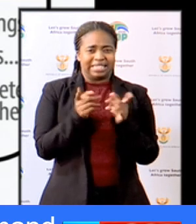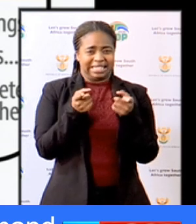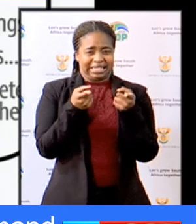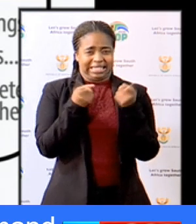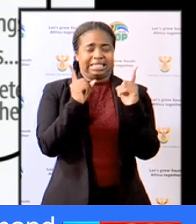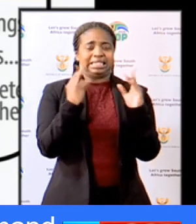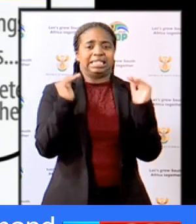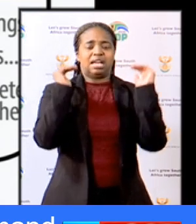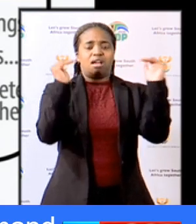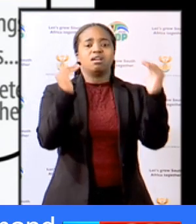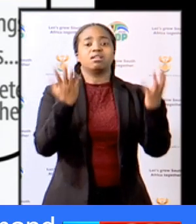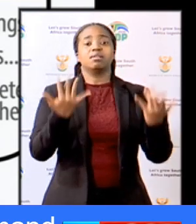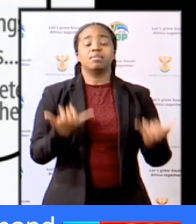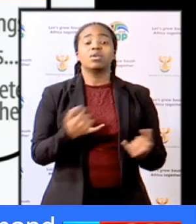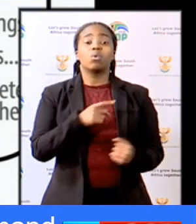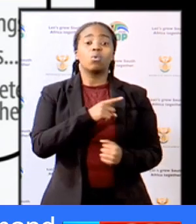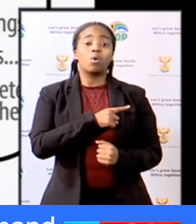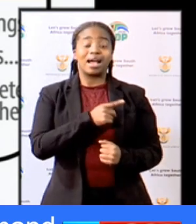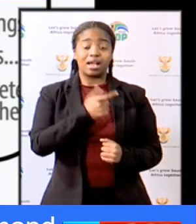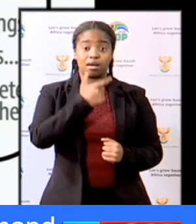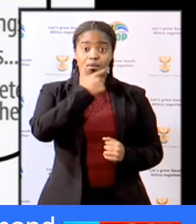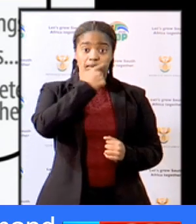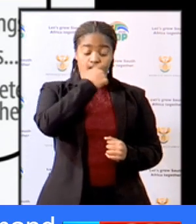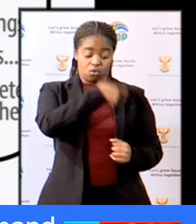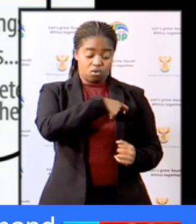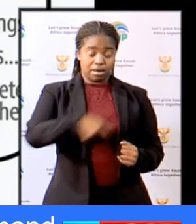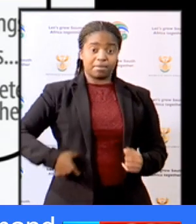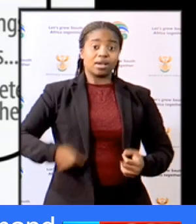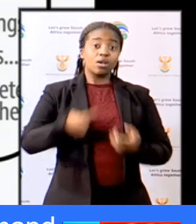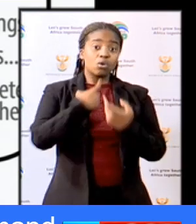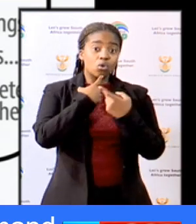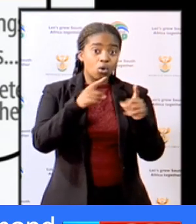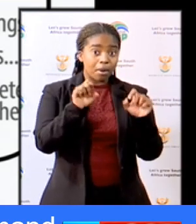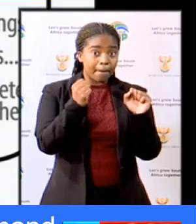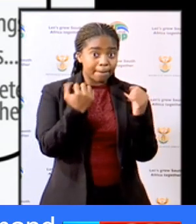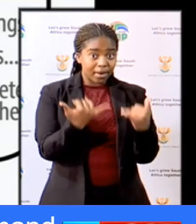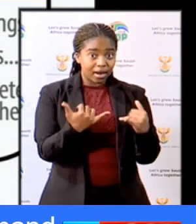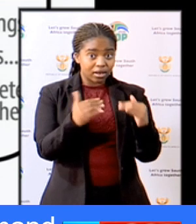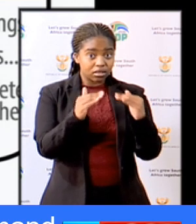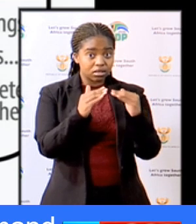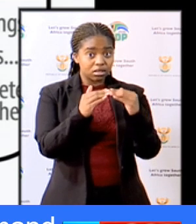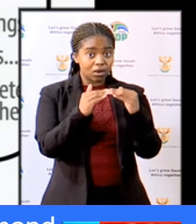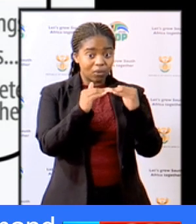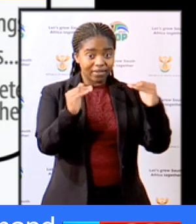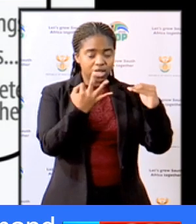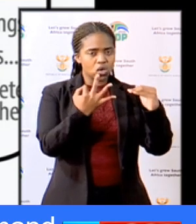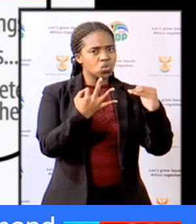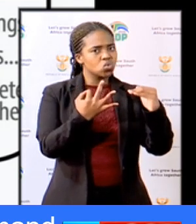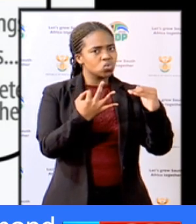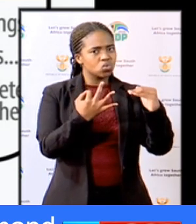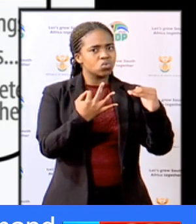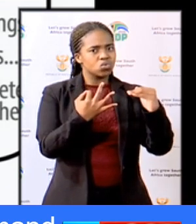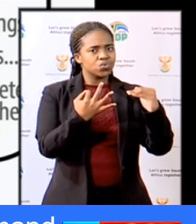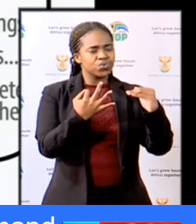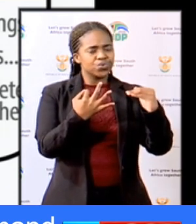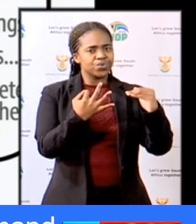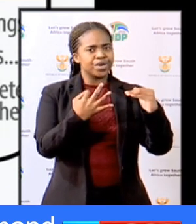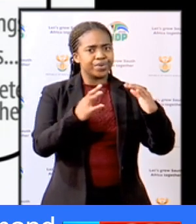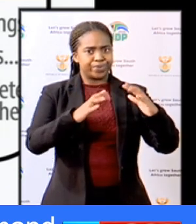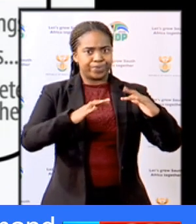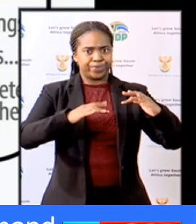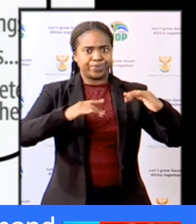ingozi njengoba umongameli eshilo ukuthi njengoba kuvulwa ingozi inkulu yokuthi sibonini